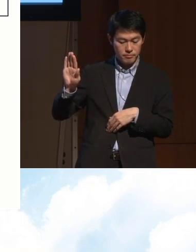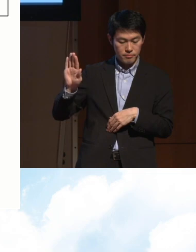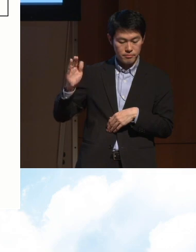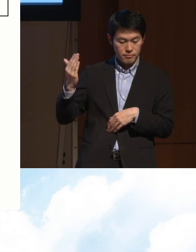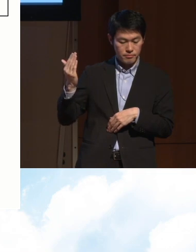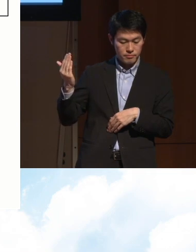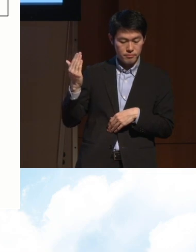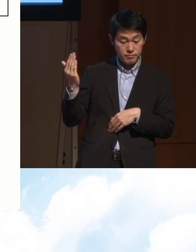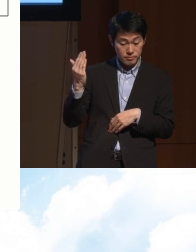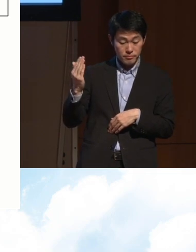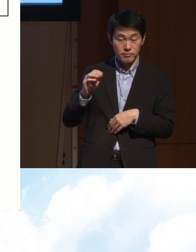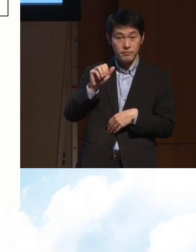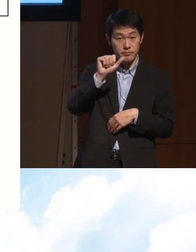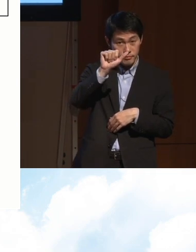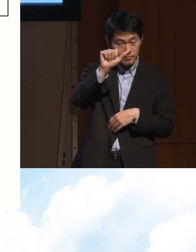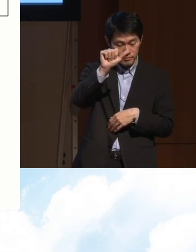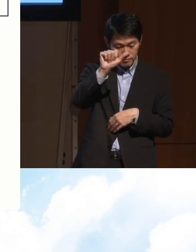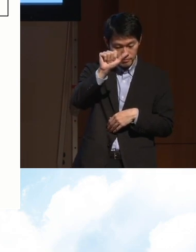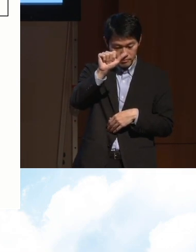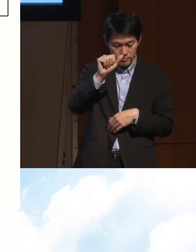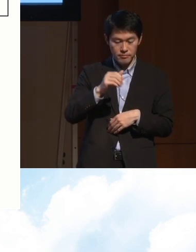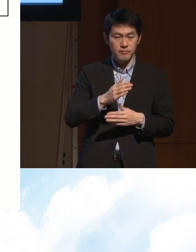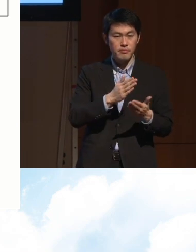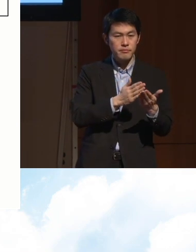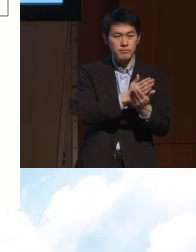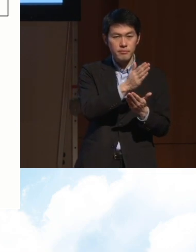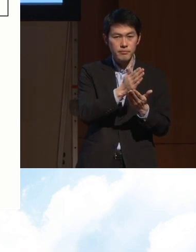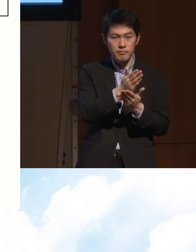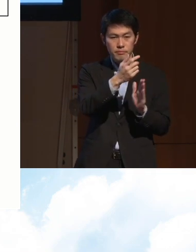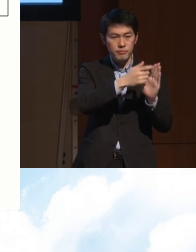points are also determined.